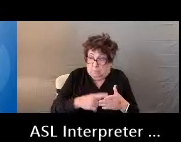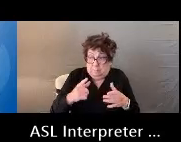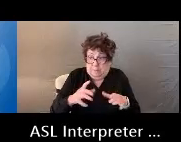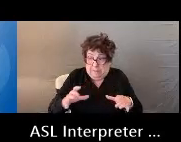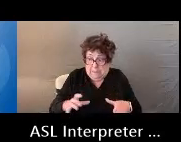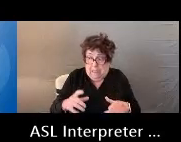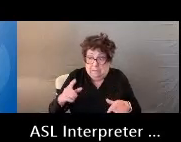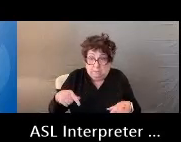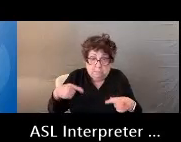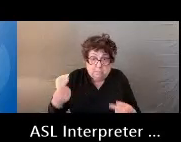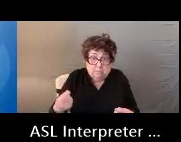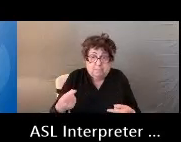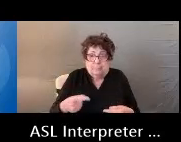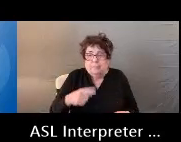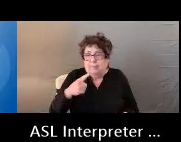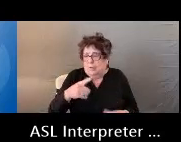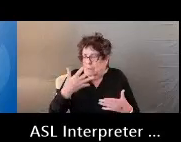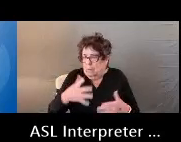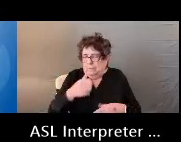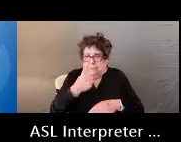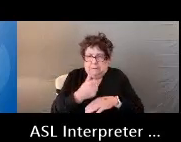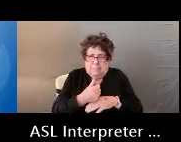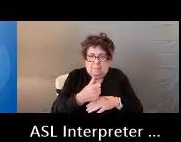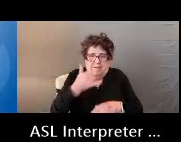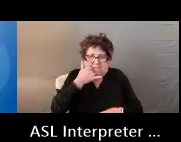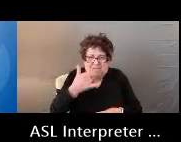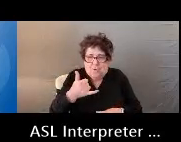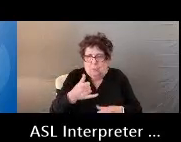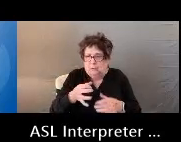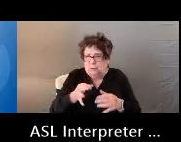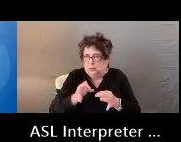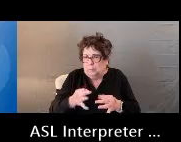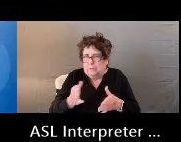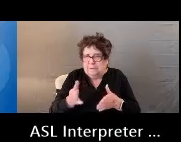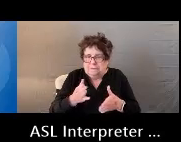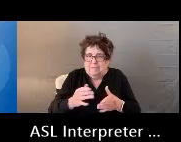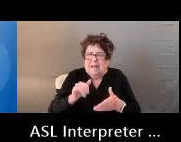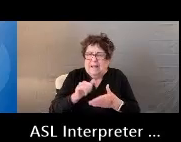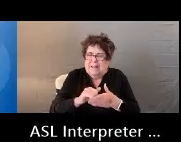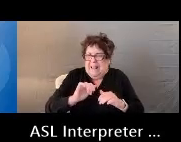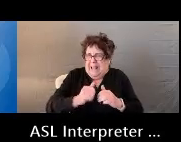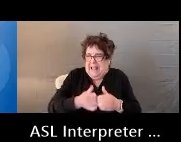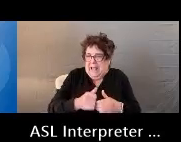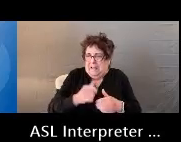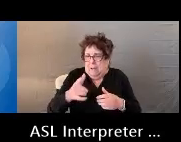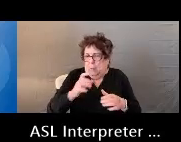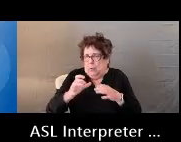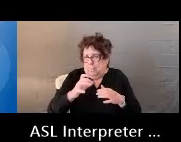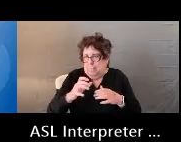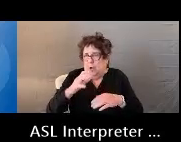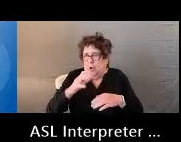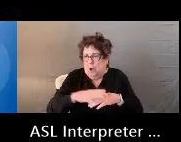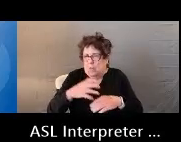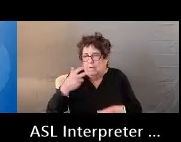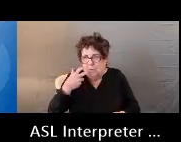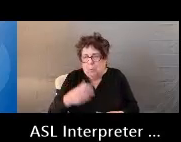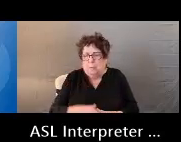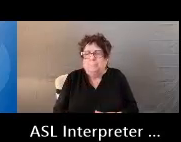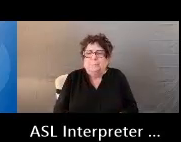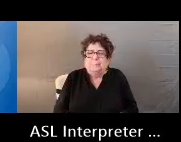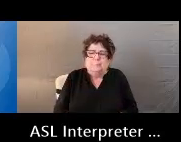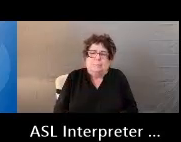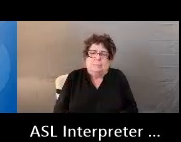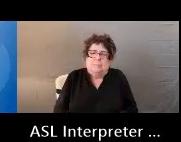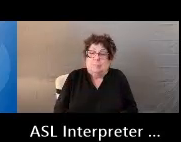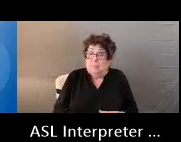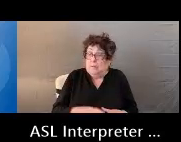phone interpreting service, and that's how they would communicate over the phone. So capturing that information was very important